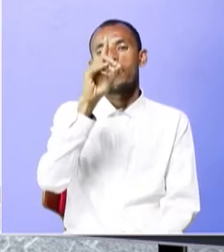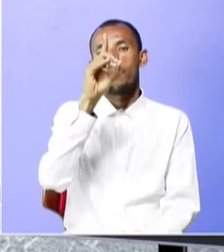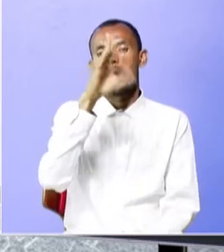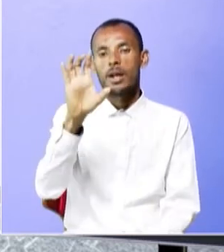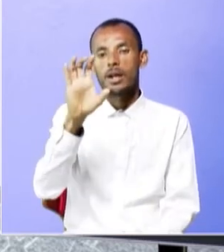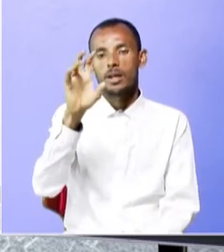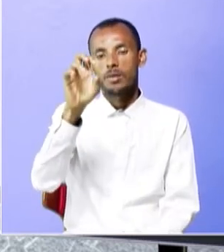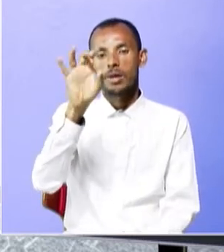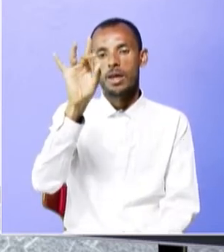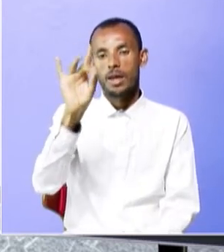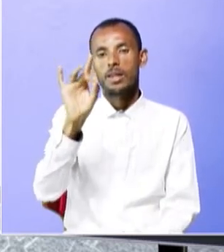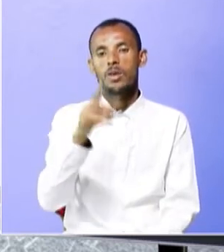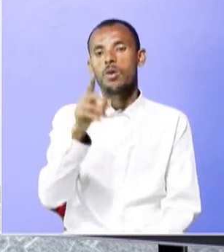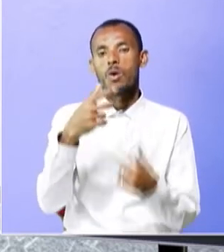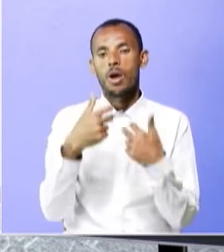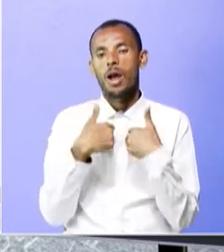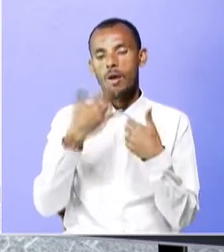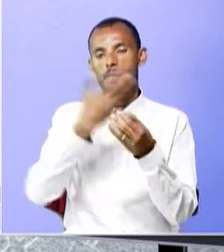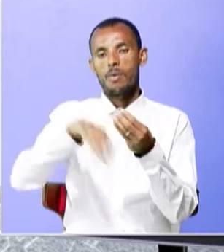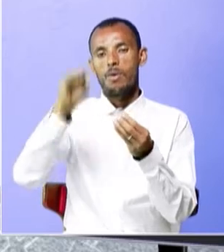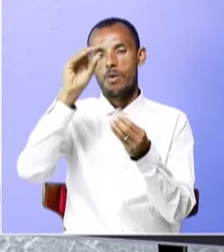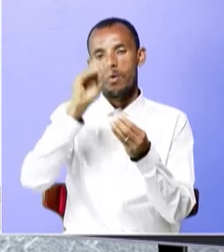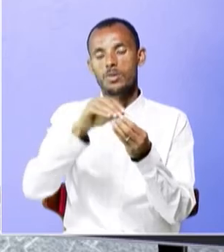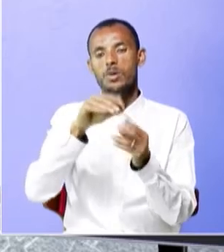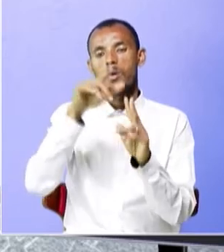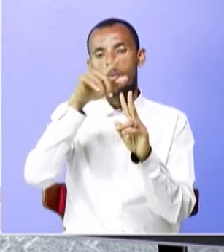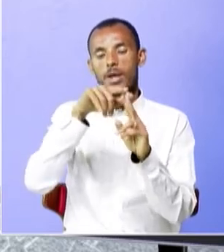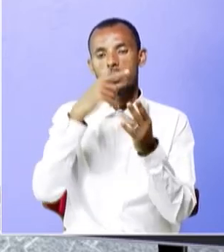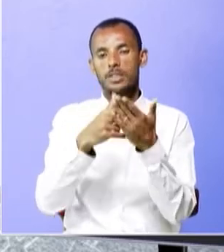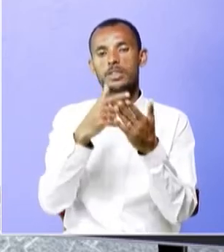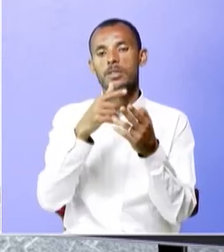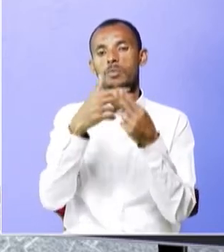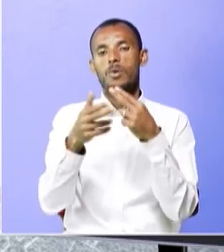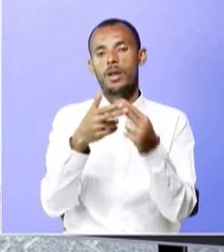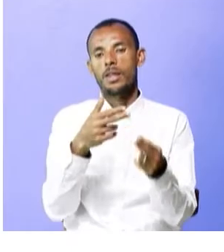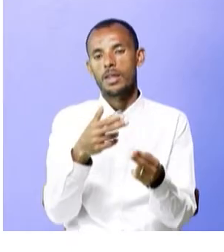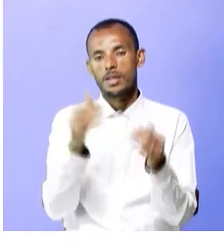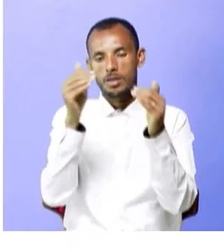128. Okay, so you have also pi, so the whole this product becomes